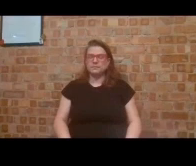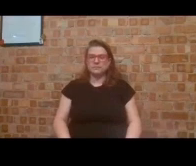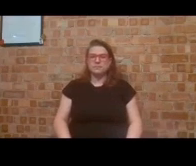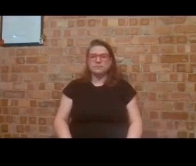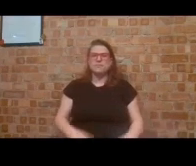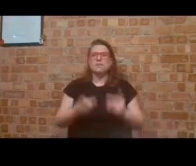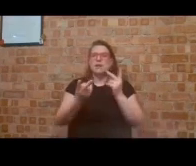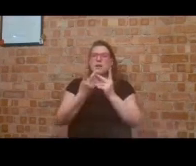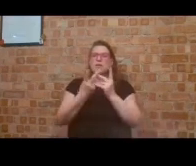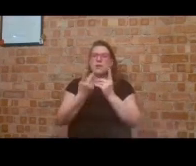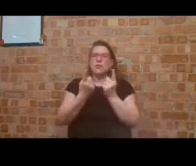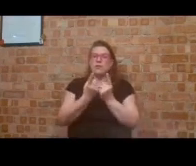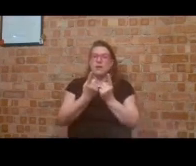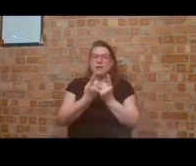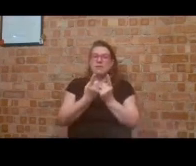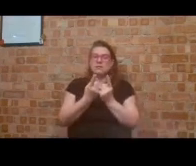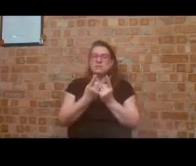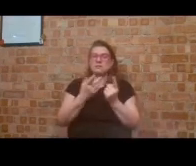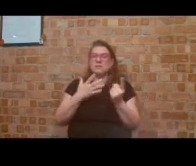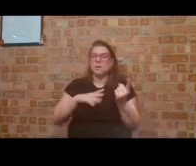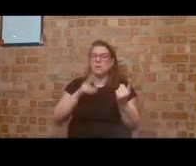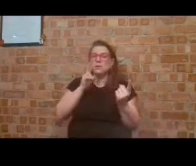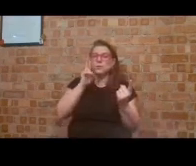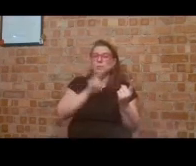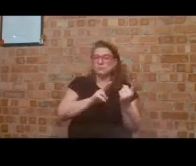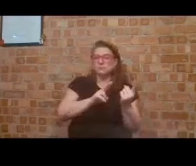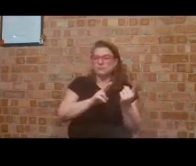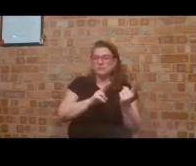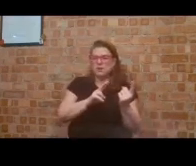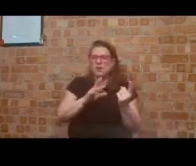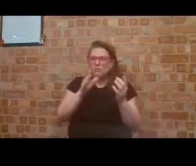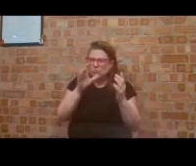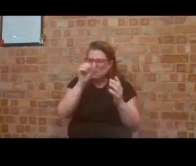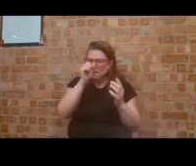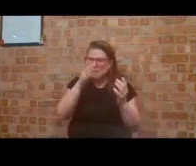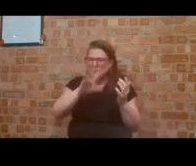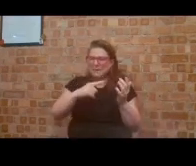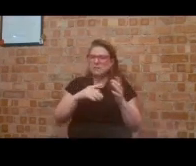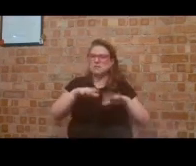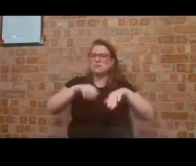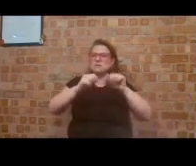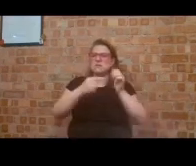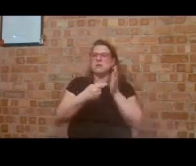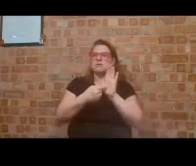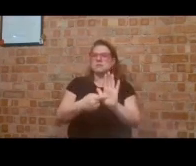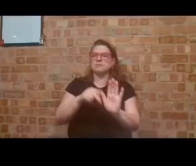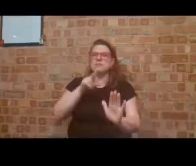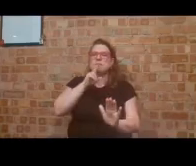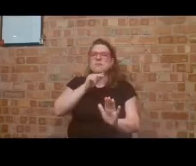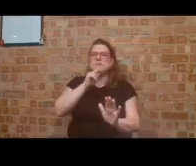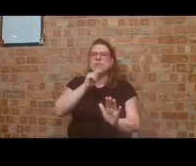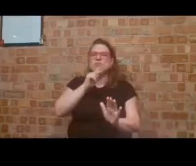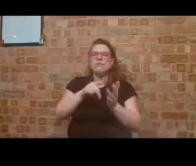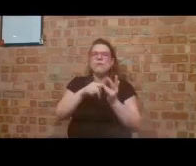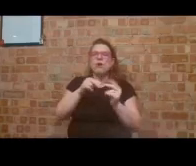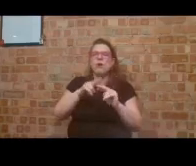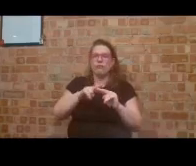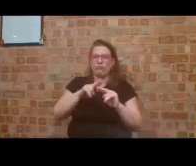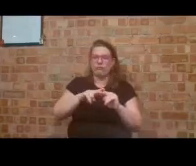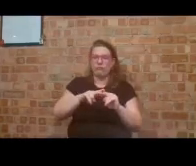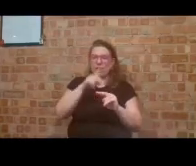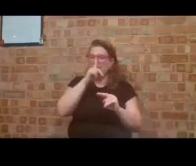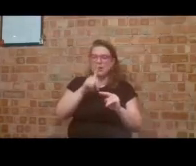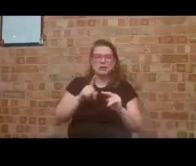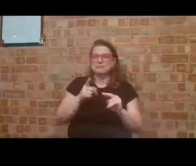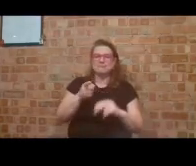The other thing I want to go back to is, you remember at the very start of this demonstration, I turned VoiceOver off and then couldn't turn it back on again